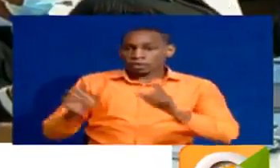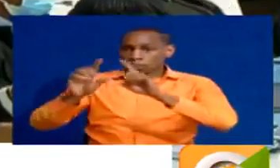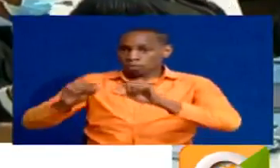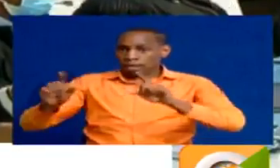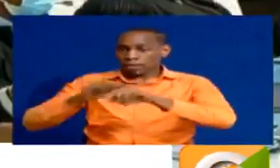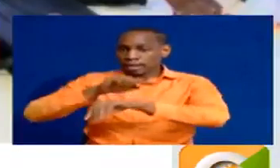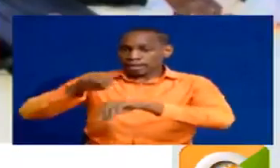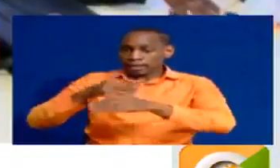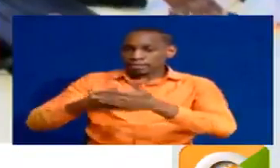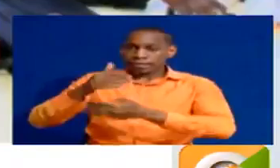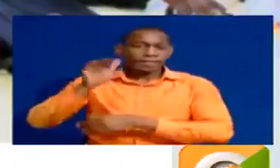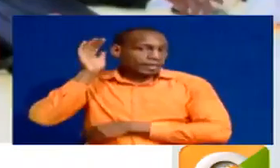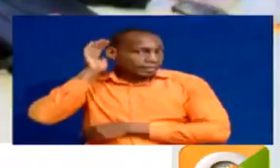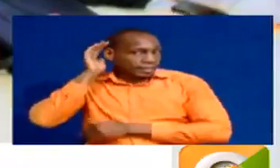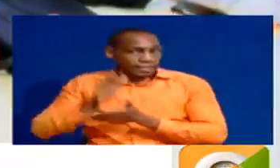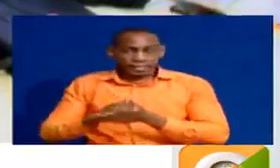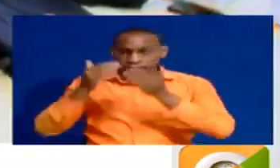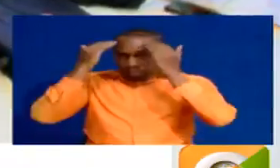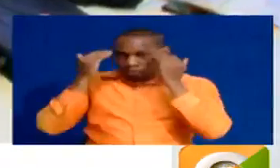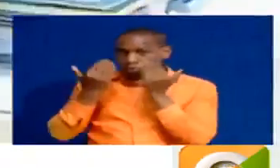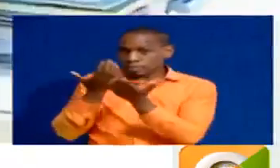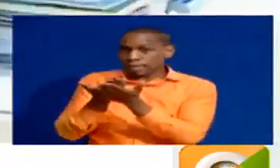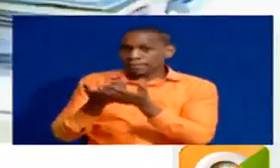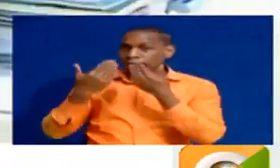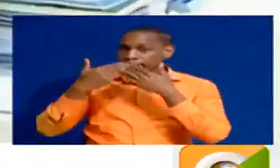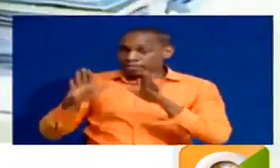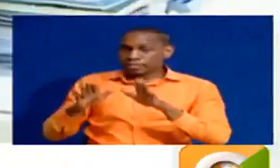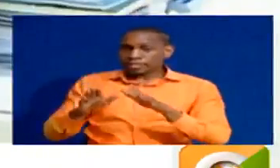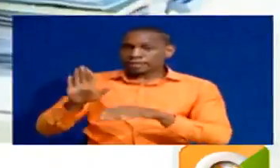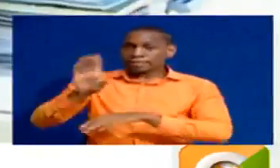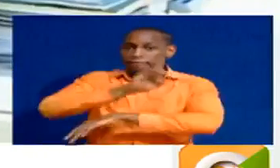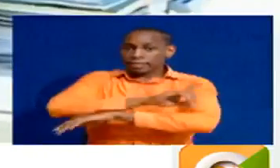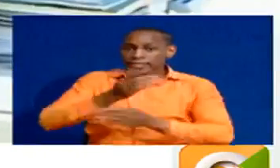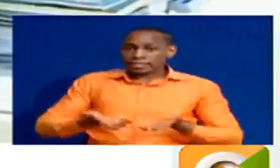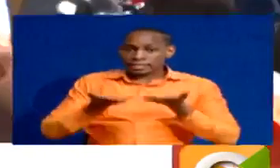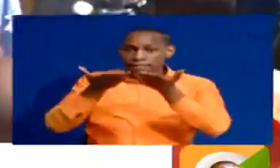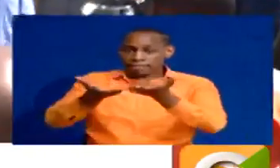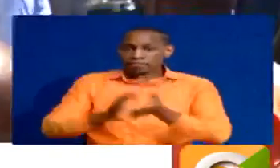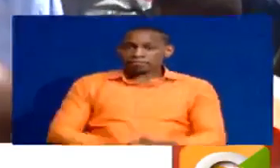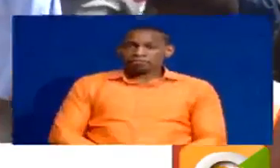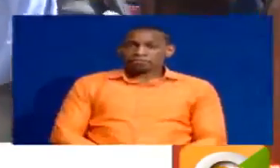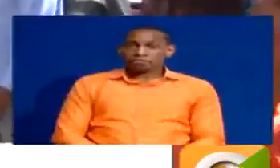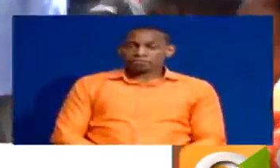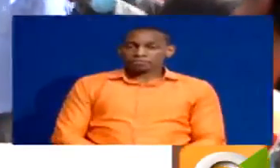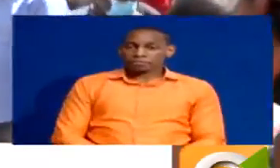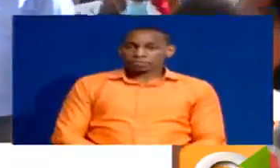coming just hours after hearings of the appellate court came to a close after 5 days of submissions.